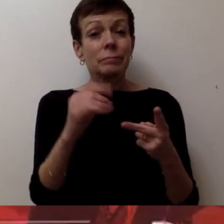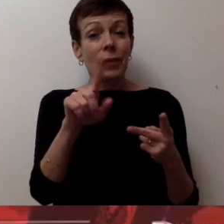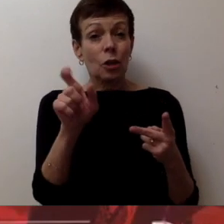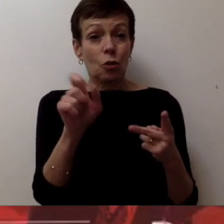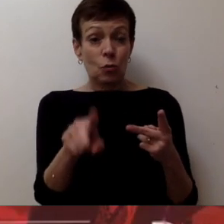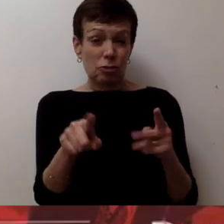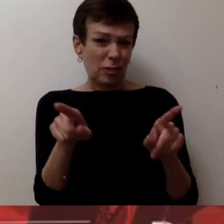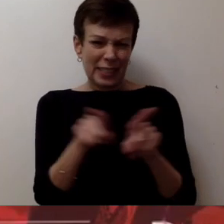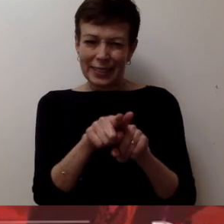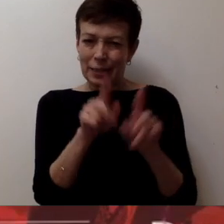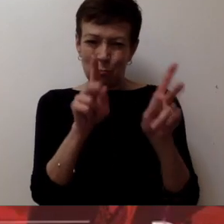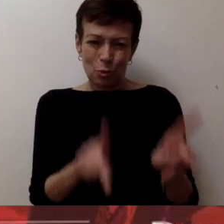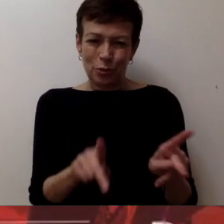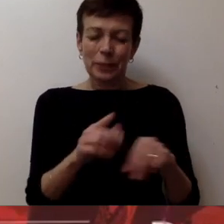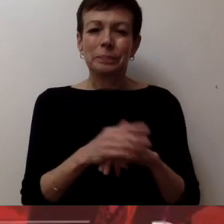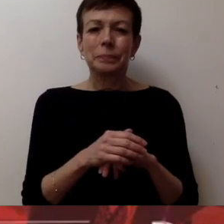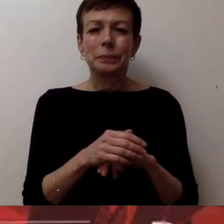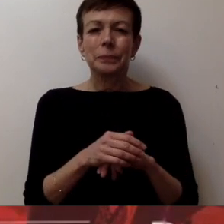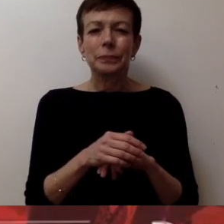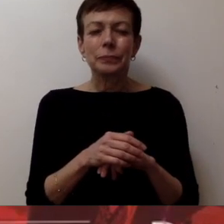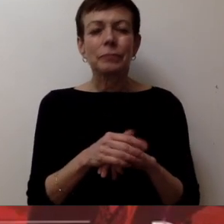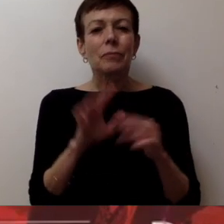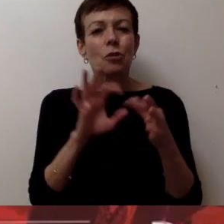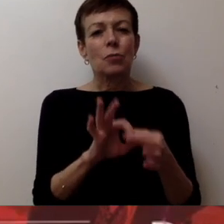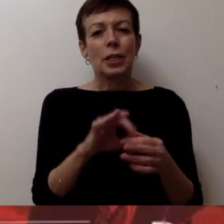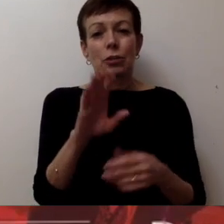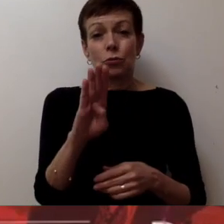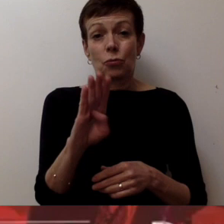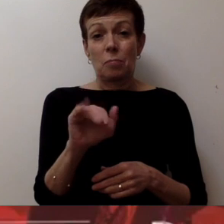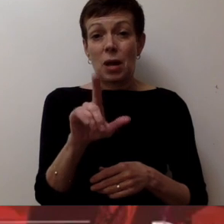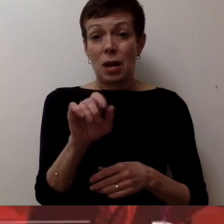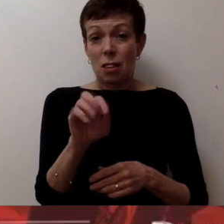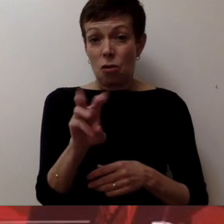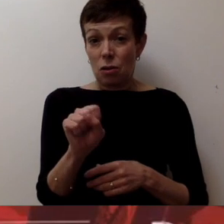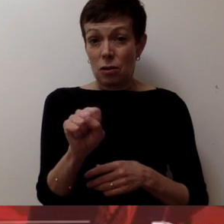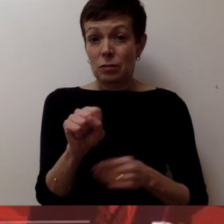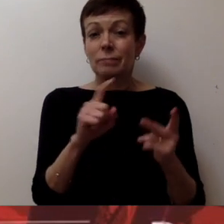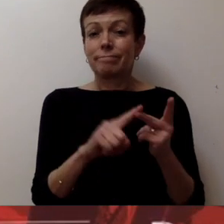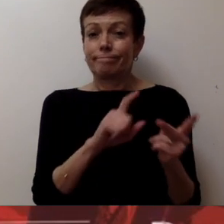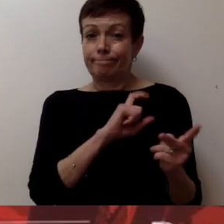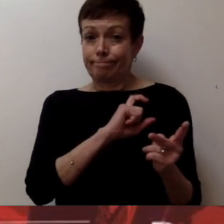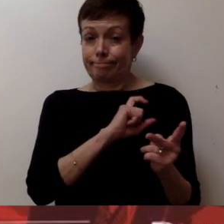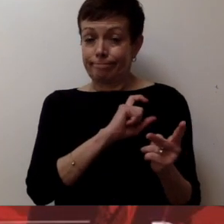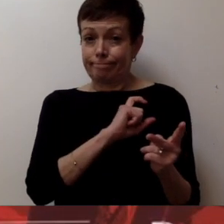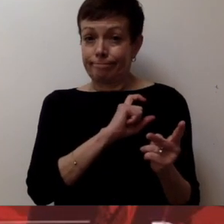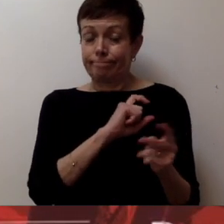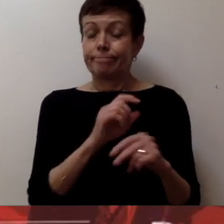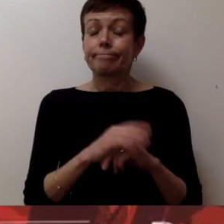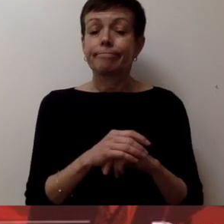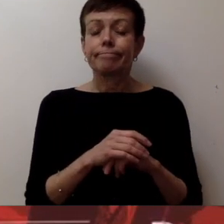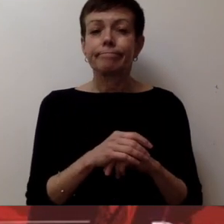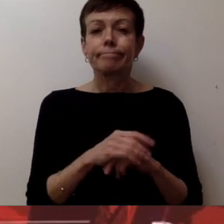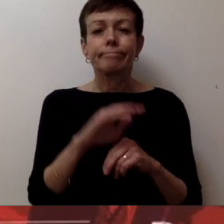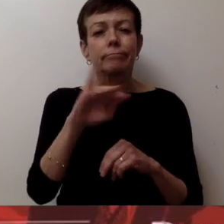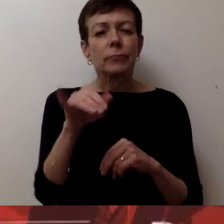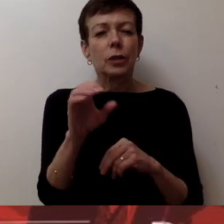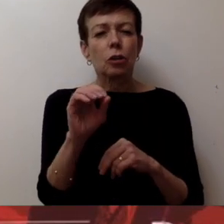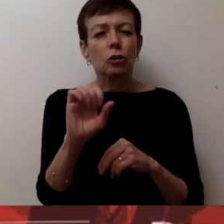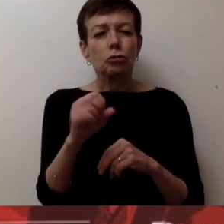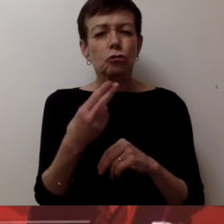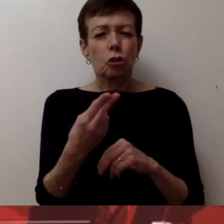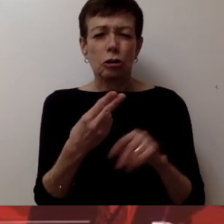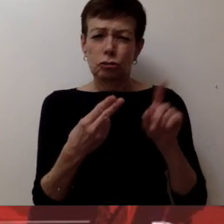Another question from Josh at RD News Now is related to bylaw and policing. So RD News Now has asked